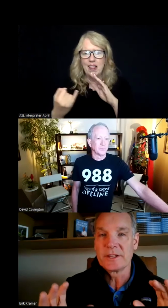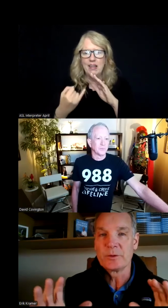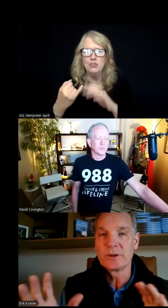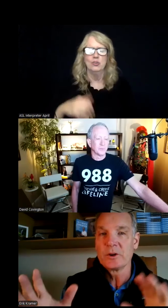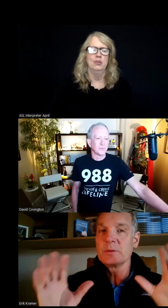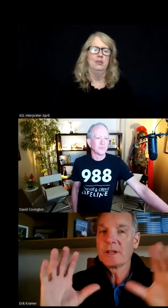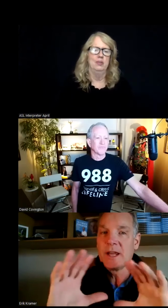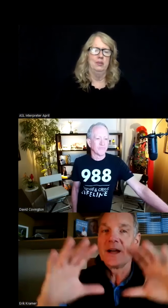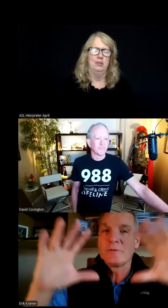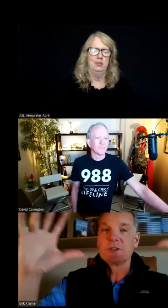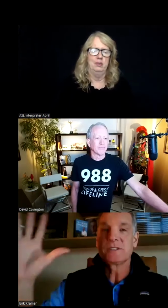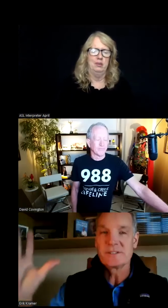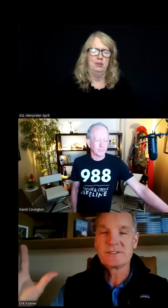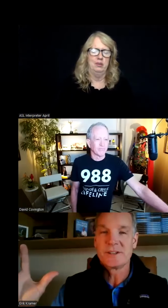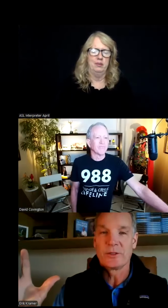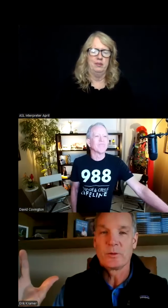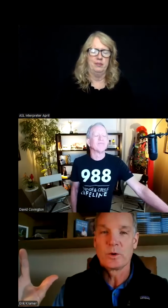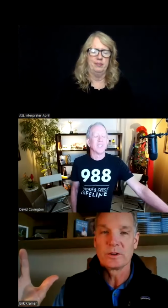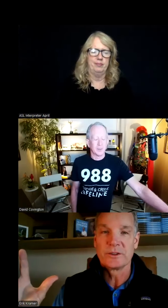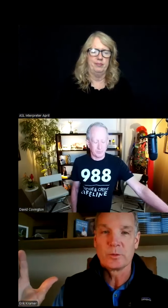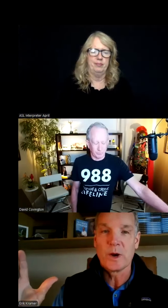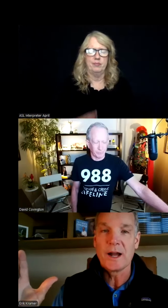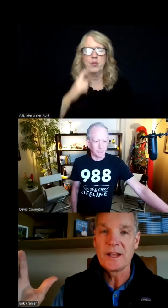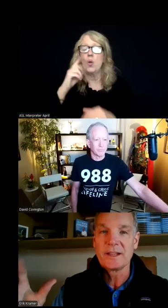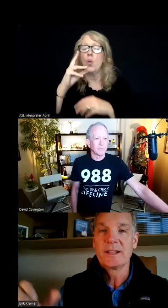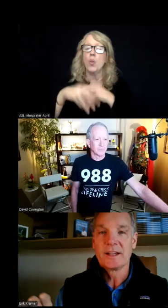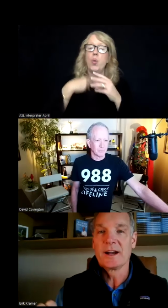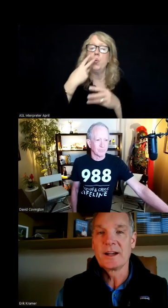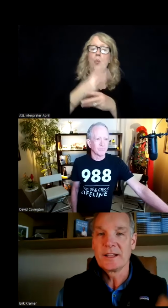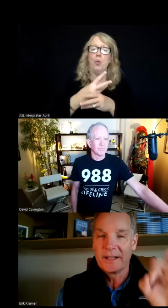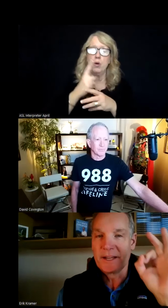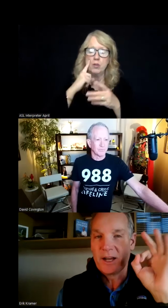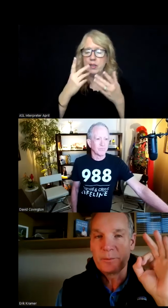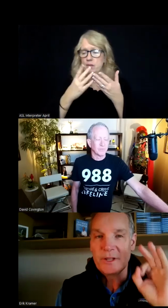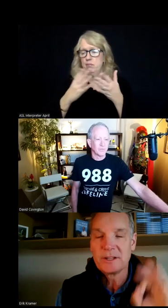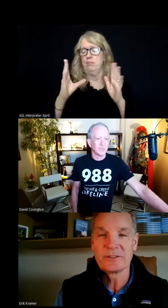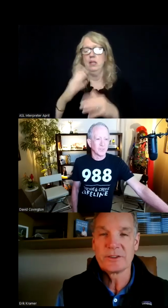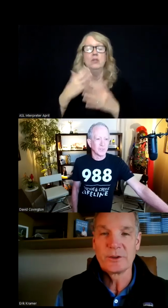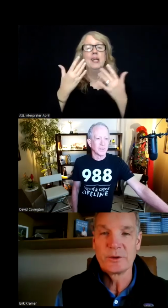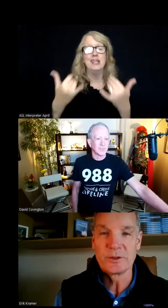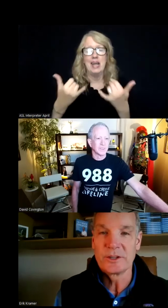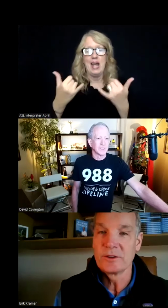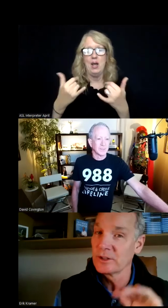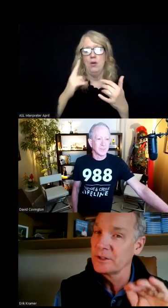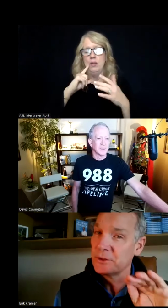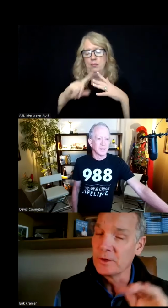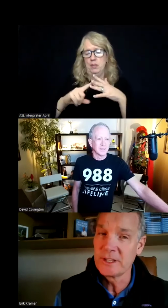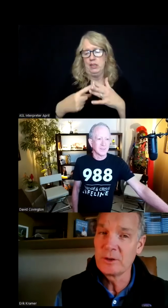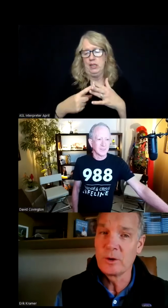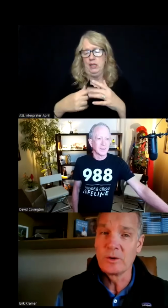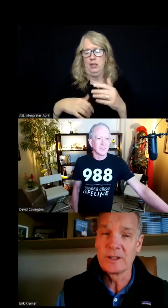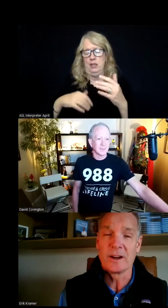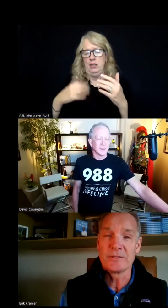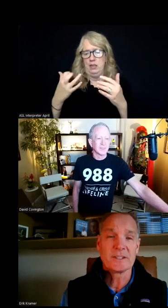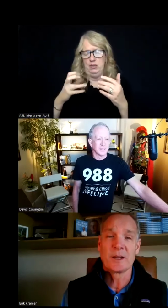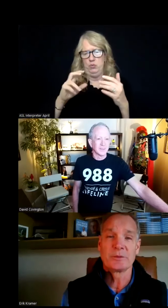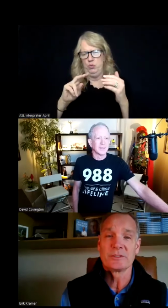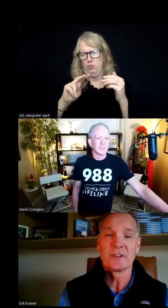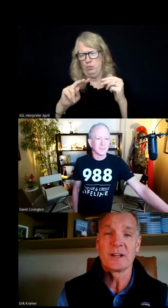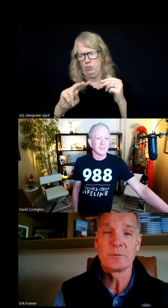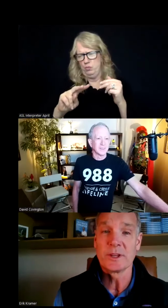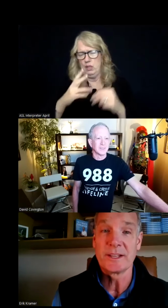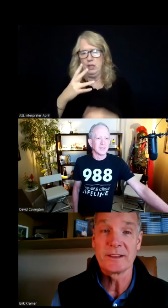perspective that you would normally have, which is, the world is wide, it now begins to, you're looking through a keyhole, and